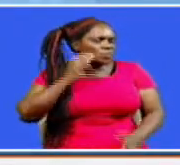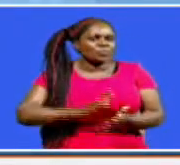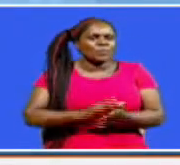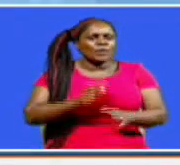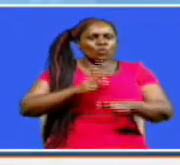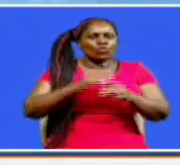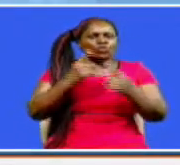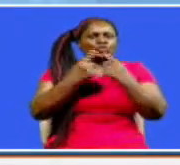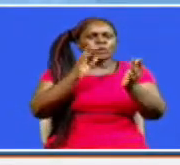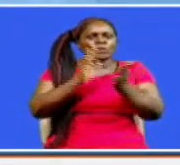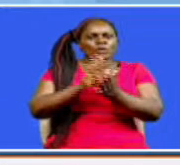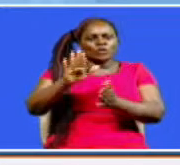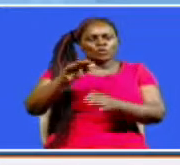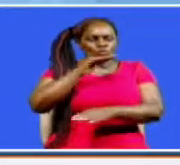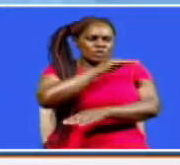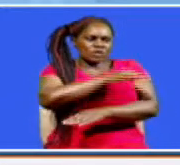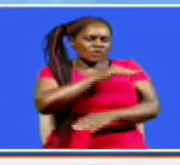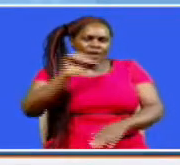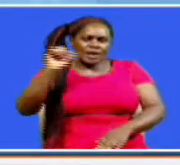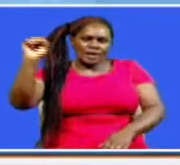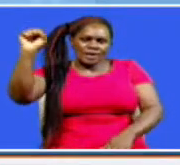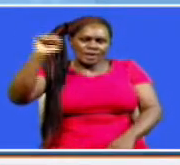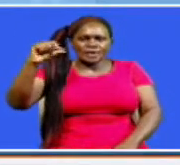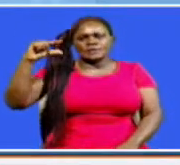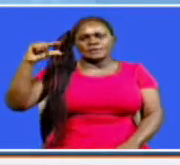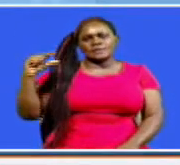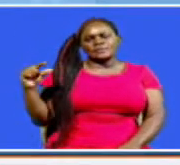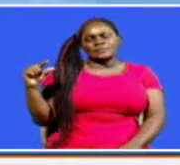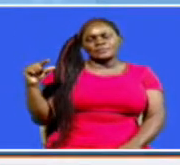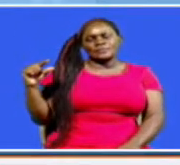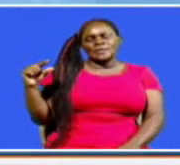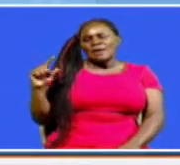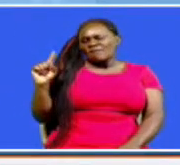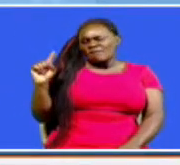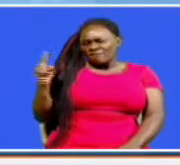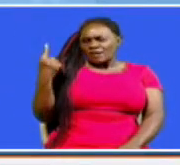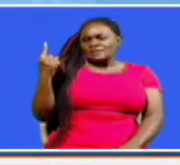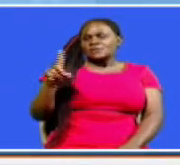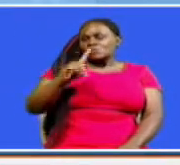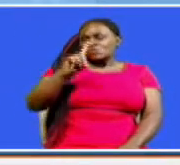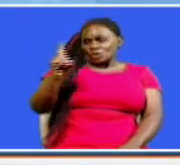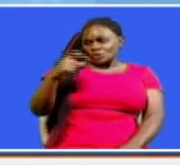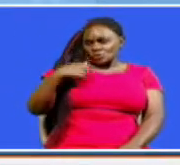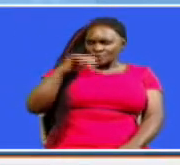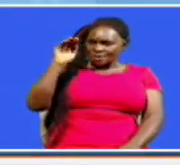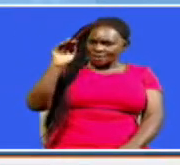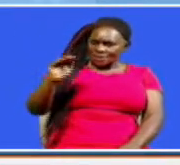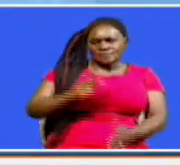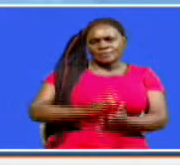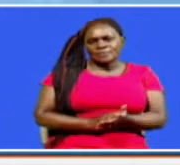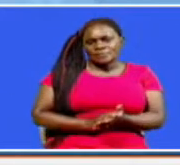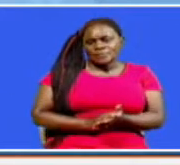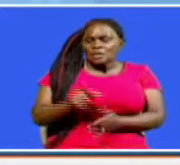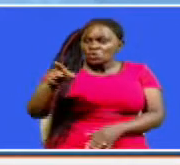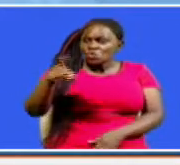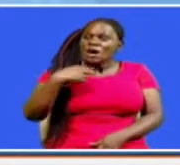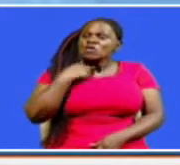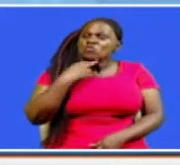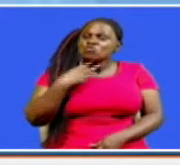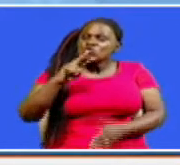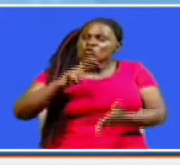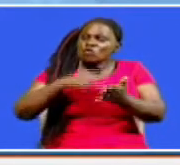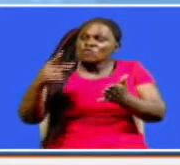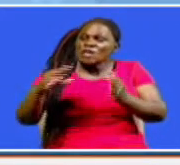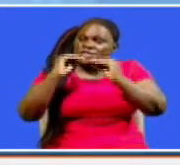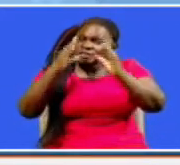you this evening, SG. And my first question tonight, has KNUT failed